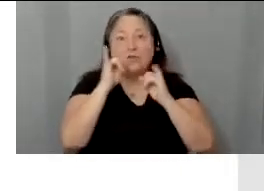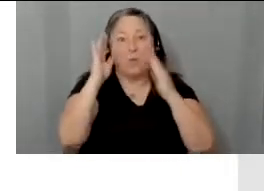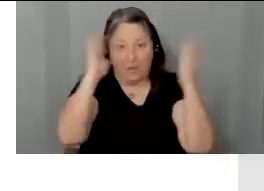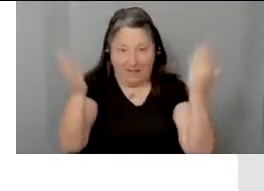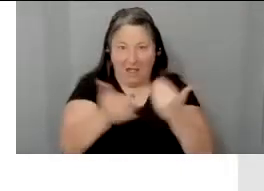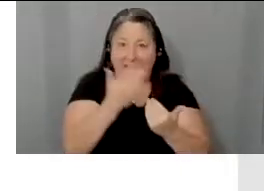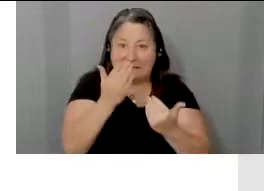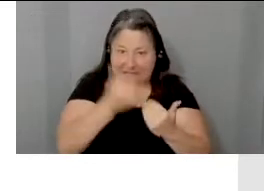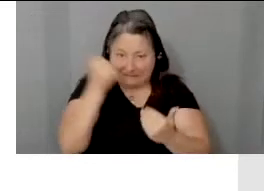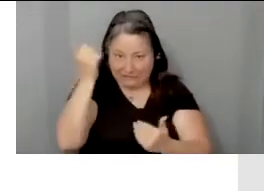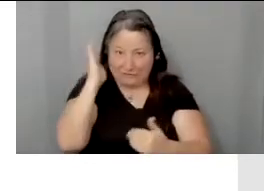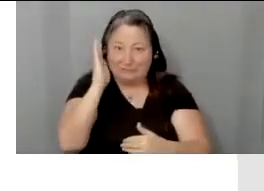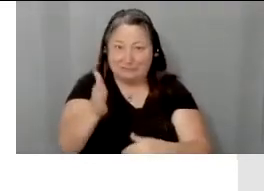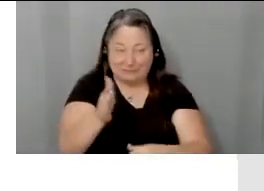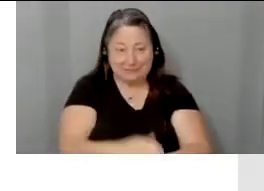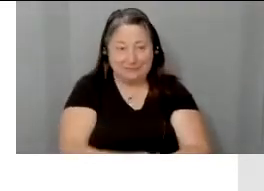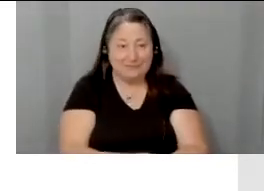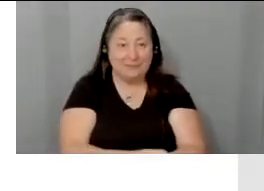Next slide, please.